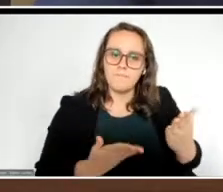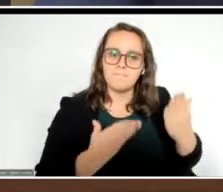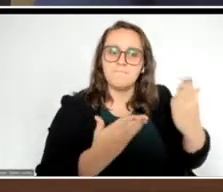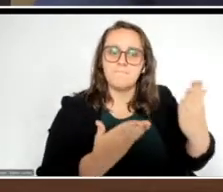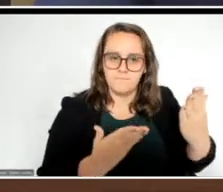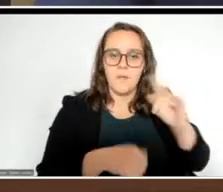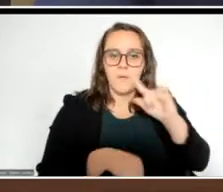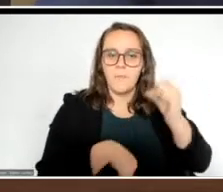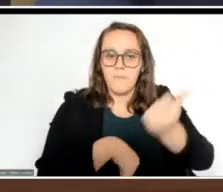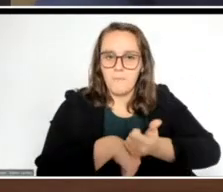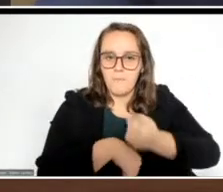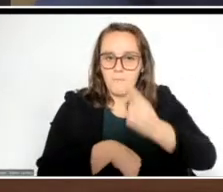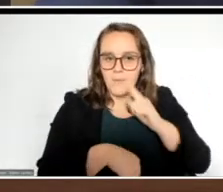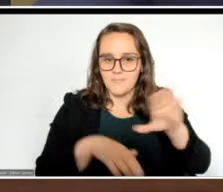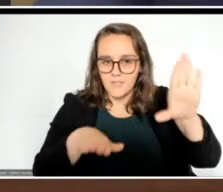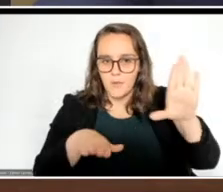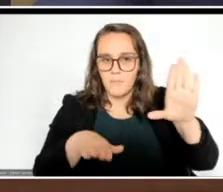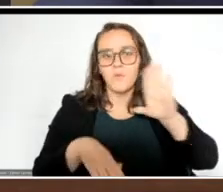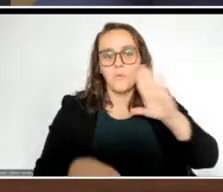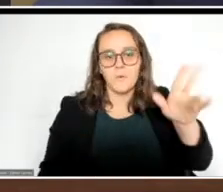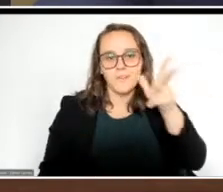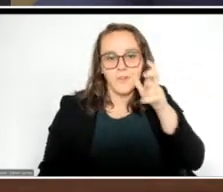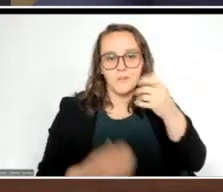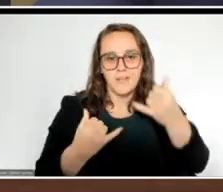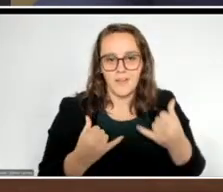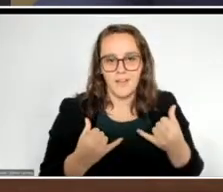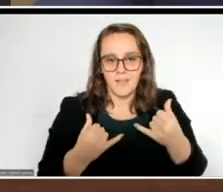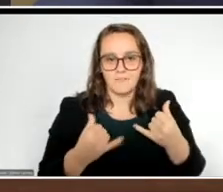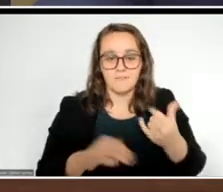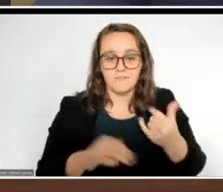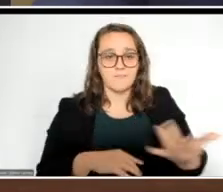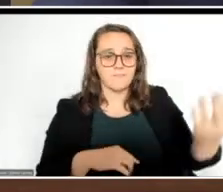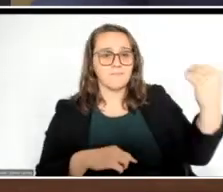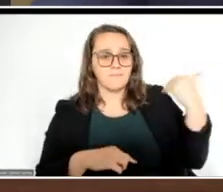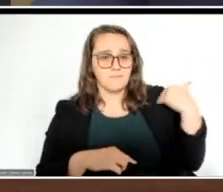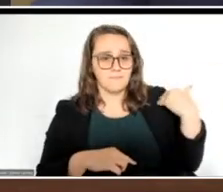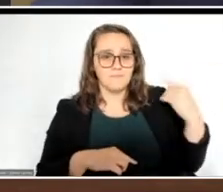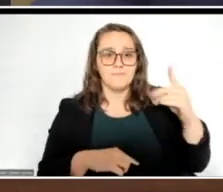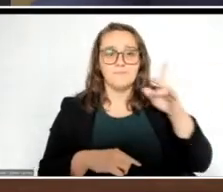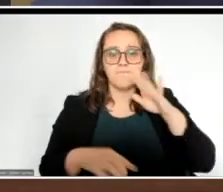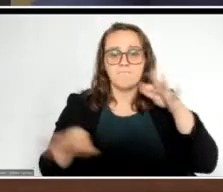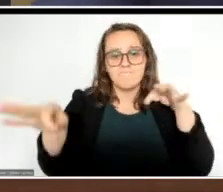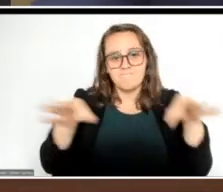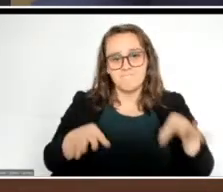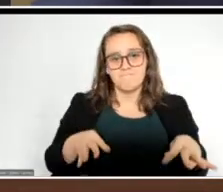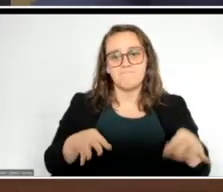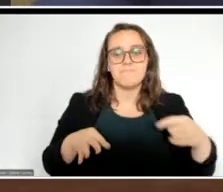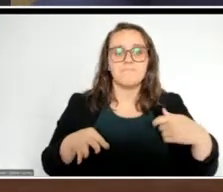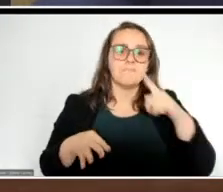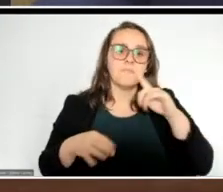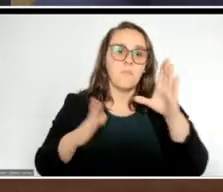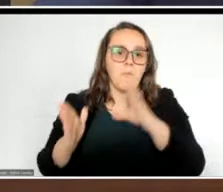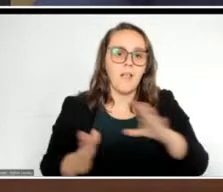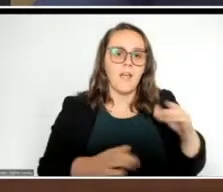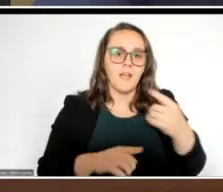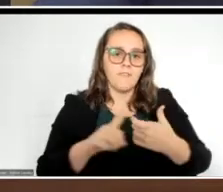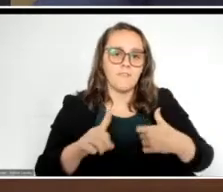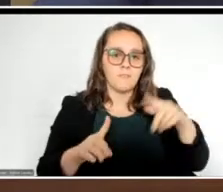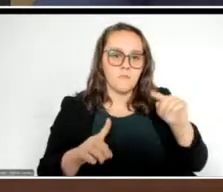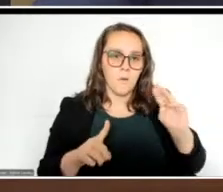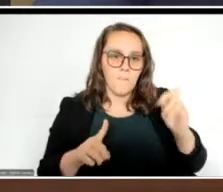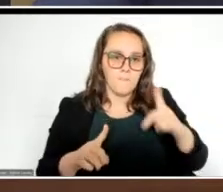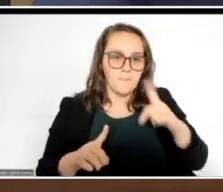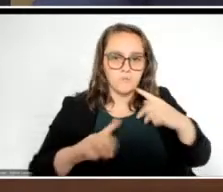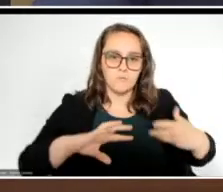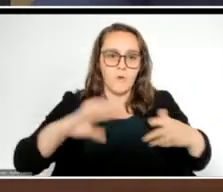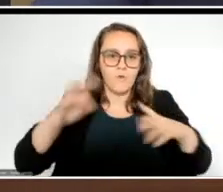began with an outline of President Trump's multi-part plan to overturn the 2020 presidential election. We then proceeded to